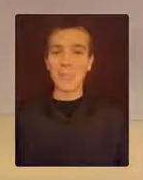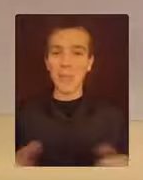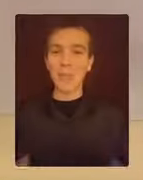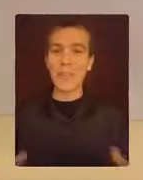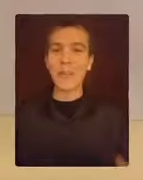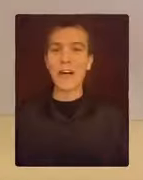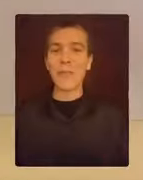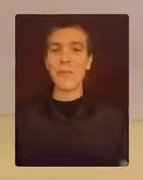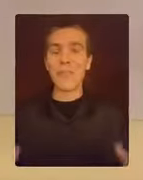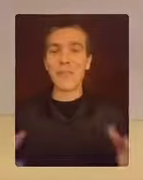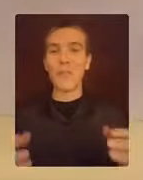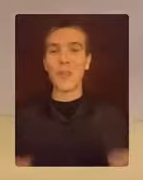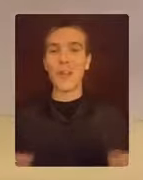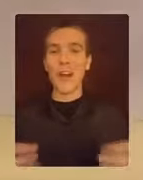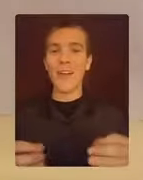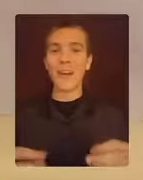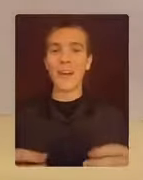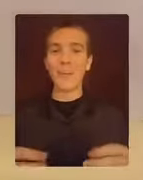it's really fun